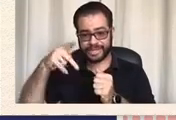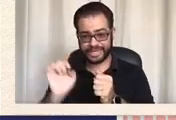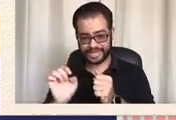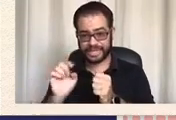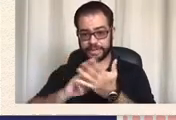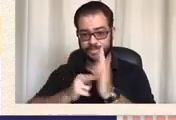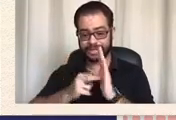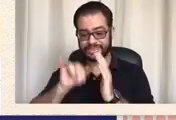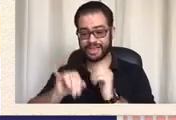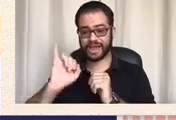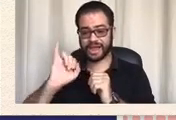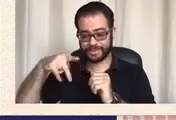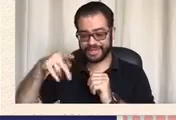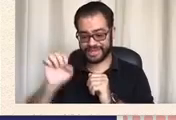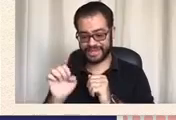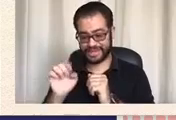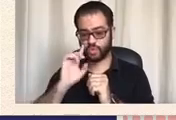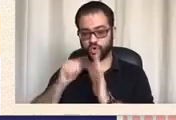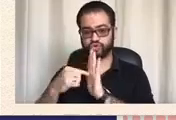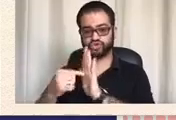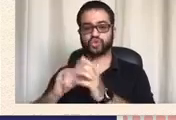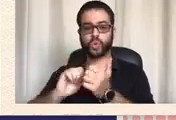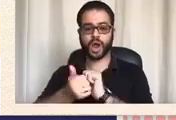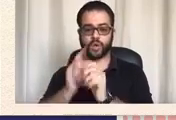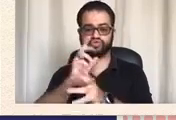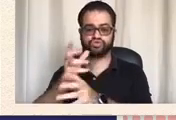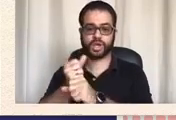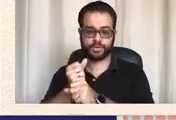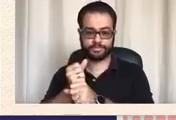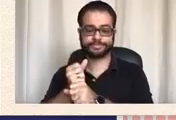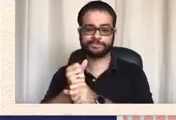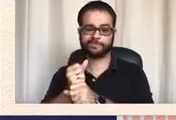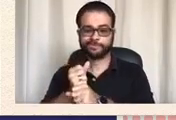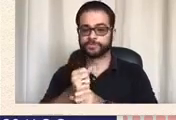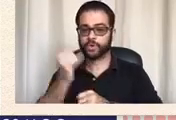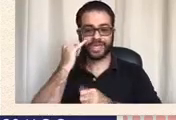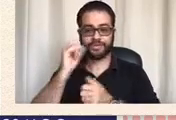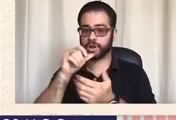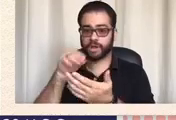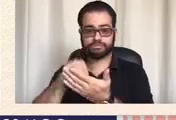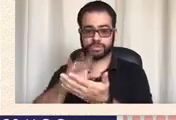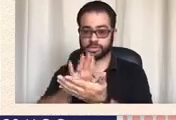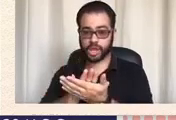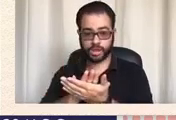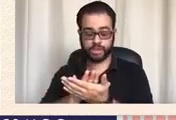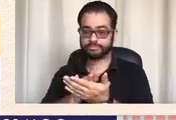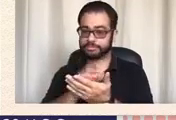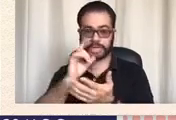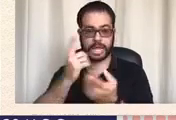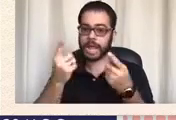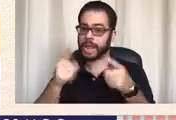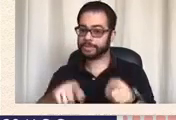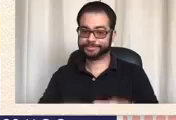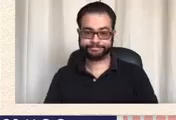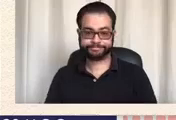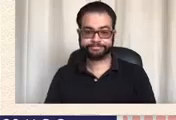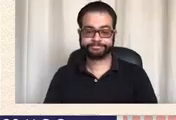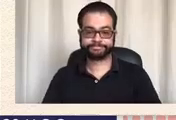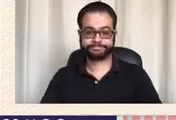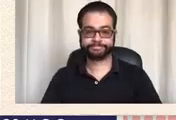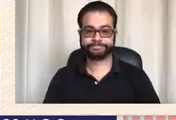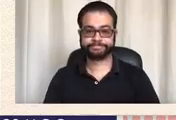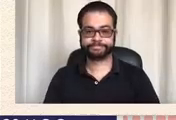of how to get it. So if it's not in writing, it does not exist. So who should provide